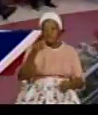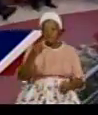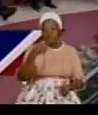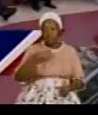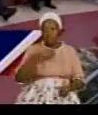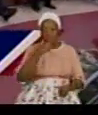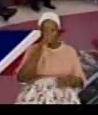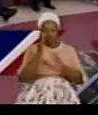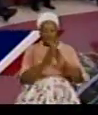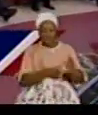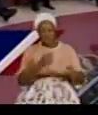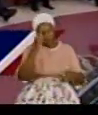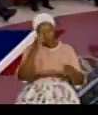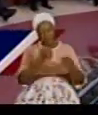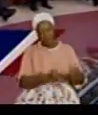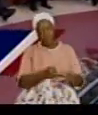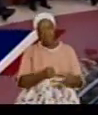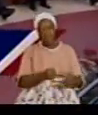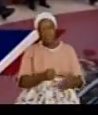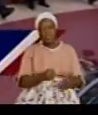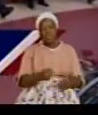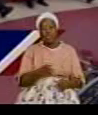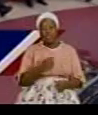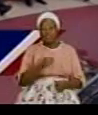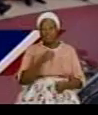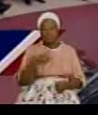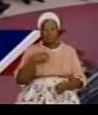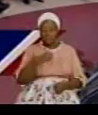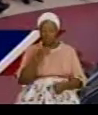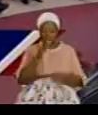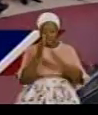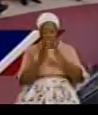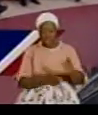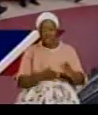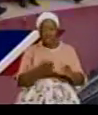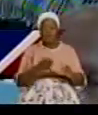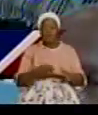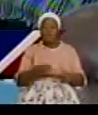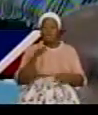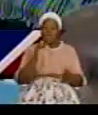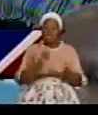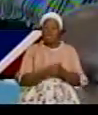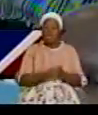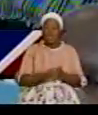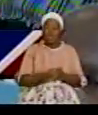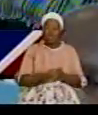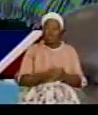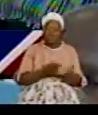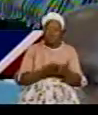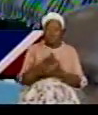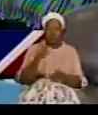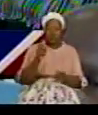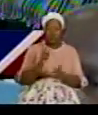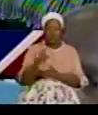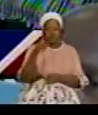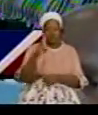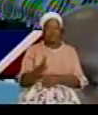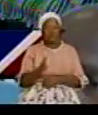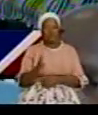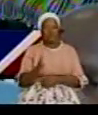faith. You will not depart from the faith. Listening to